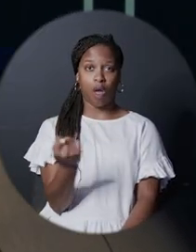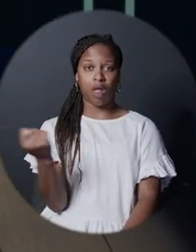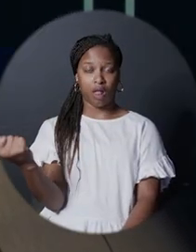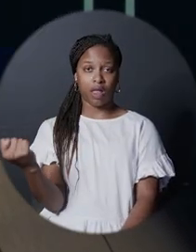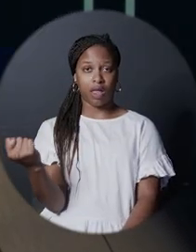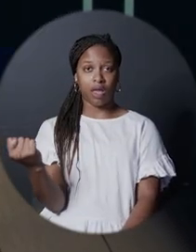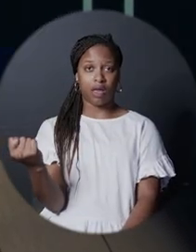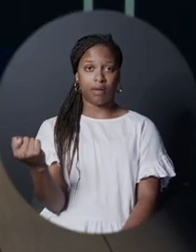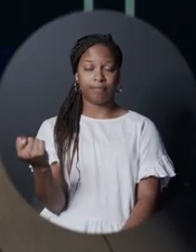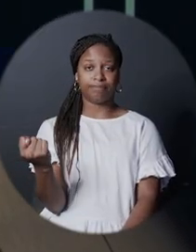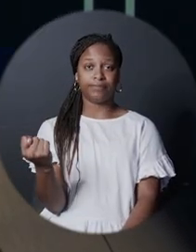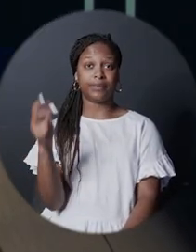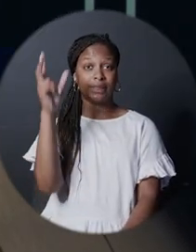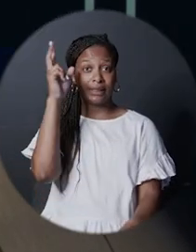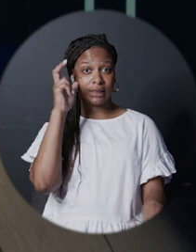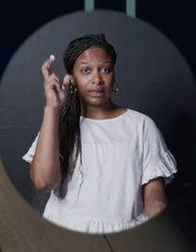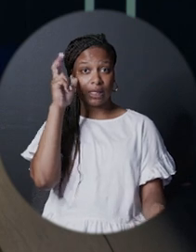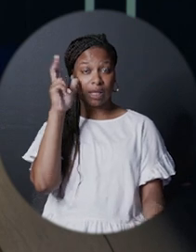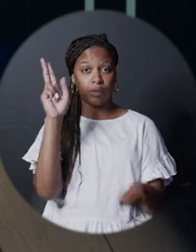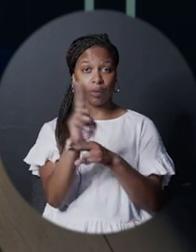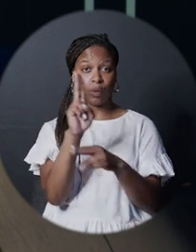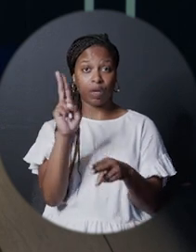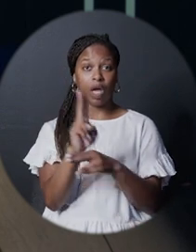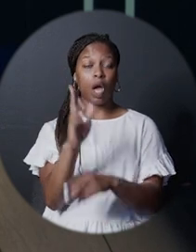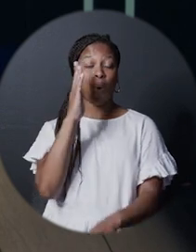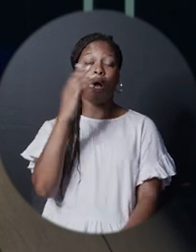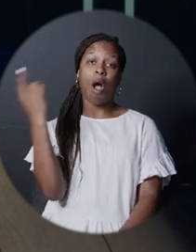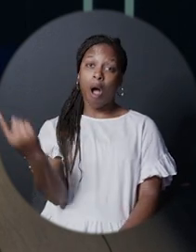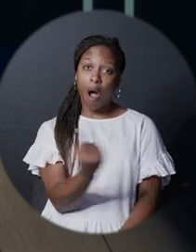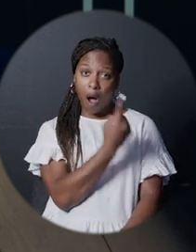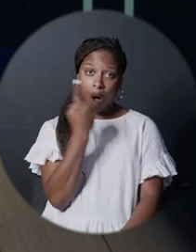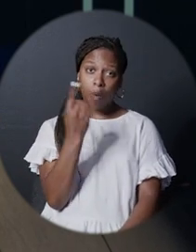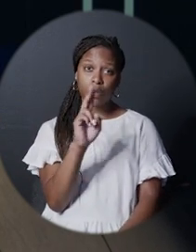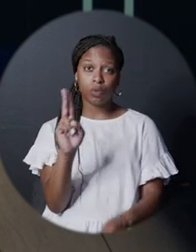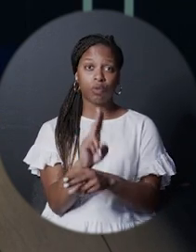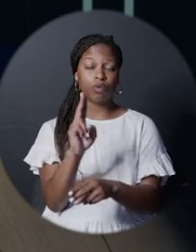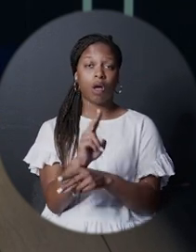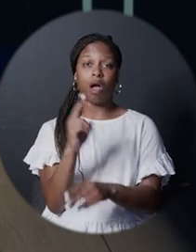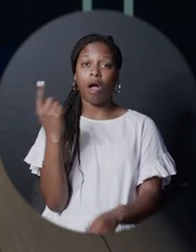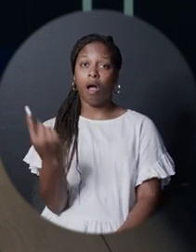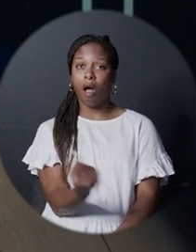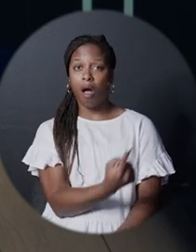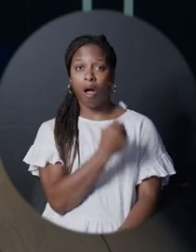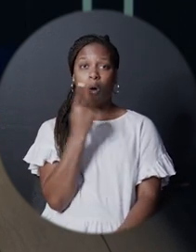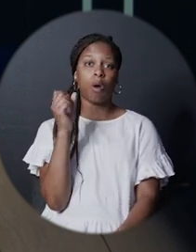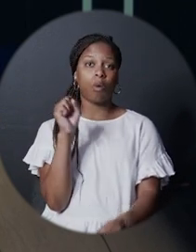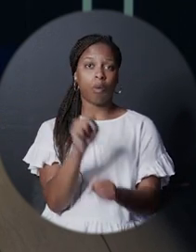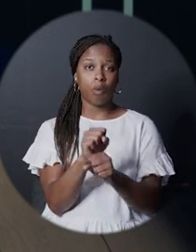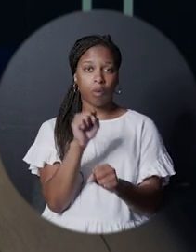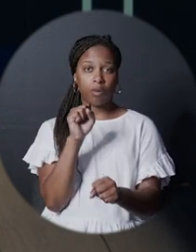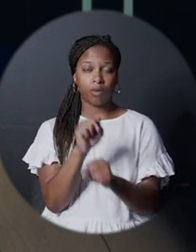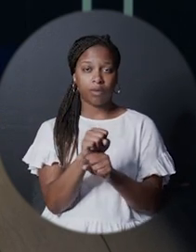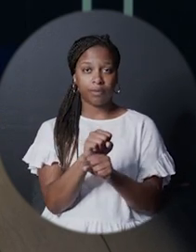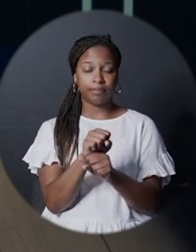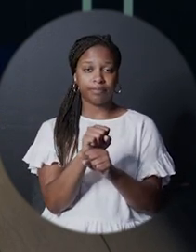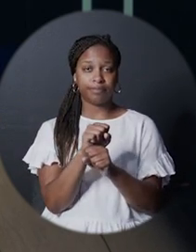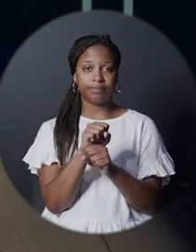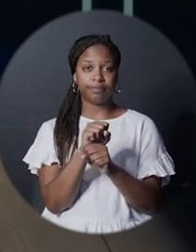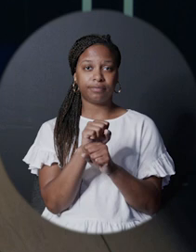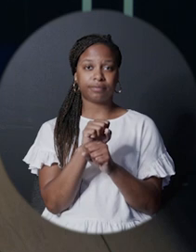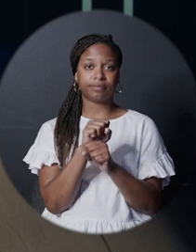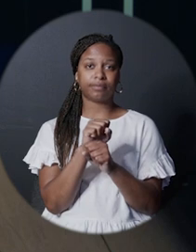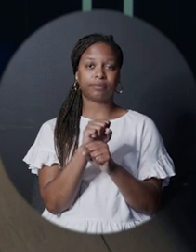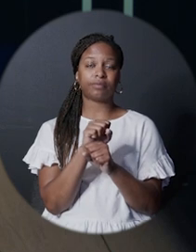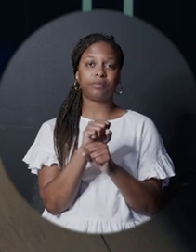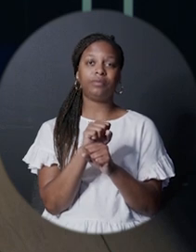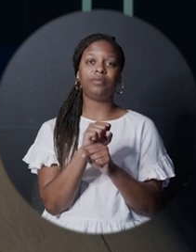This tool that the devil uses and will always use because it will always work